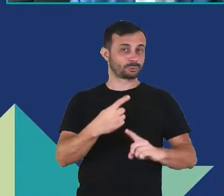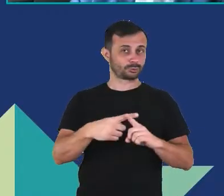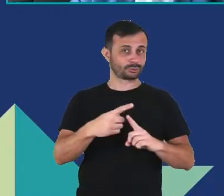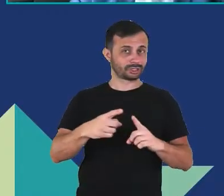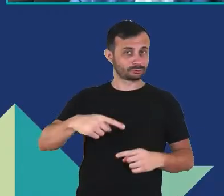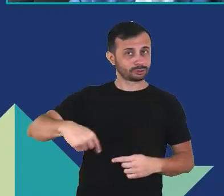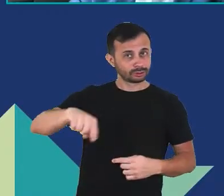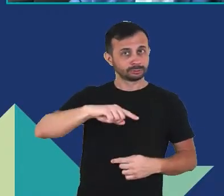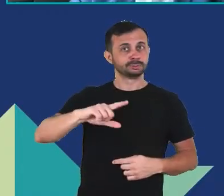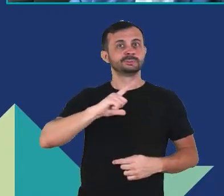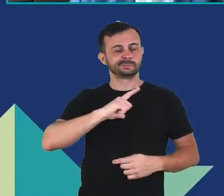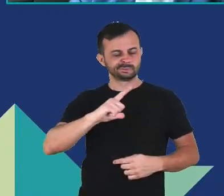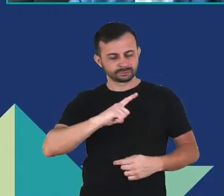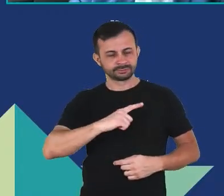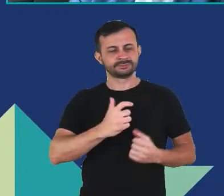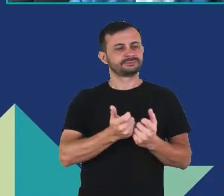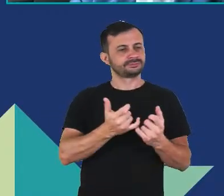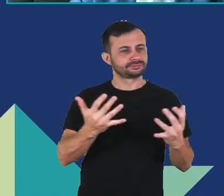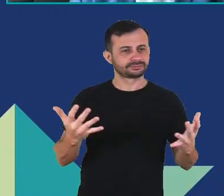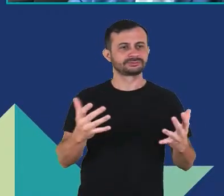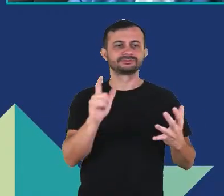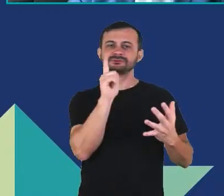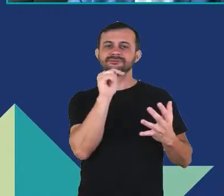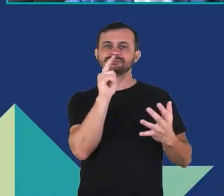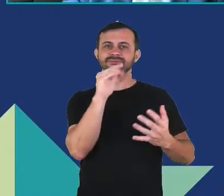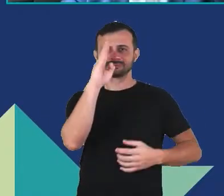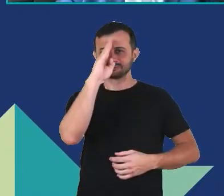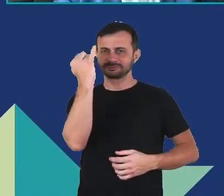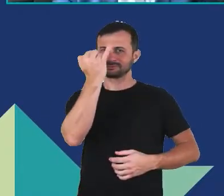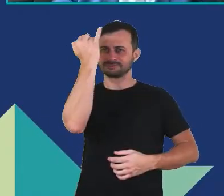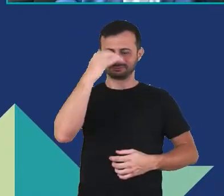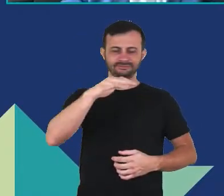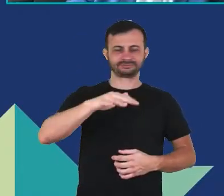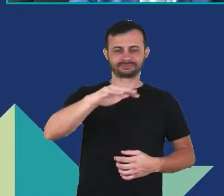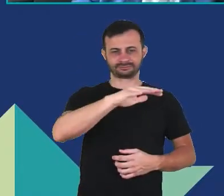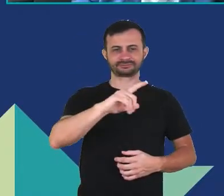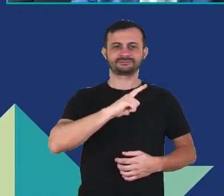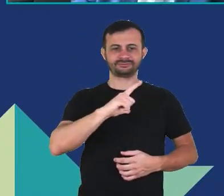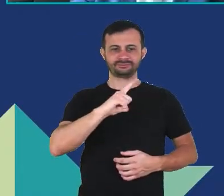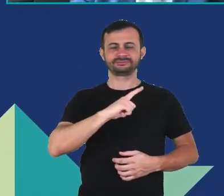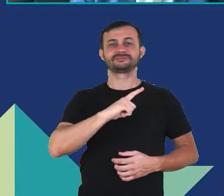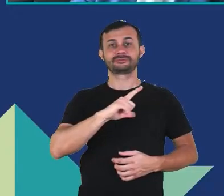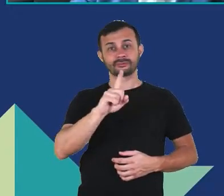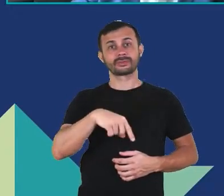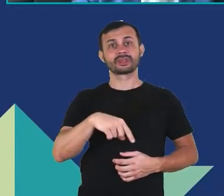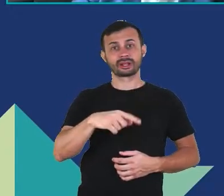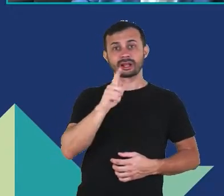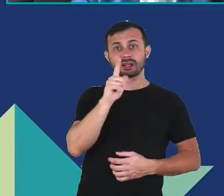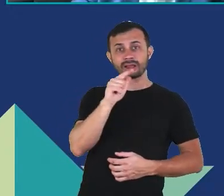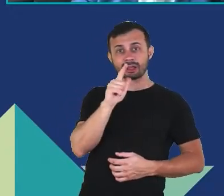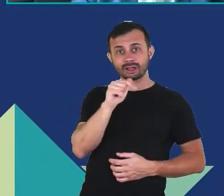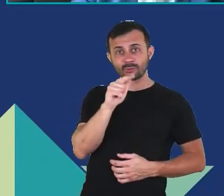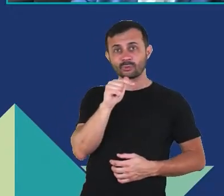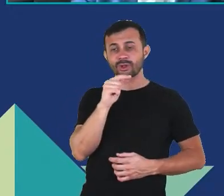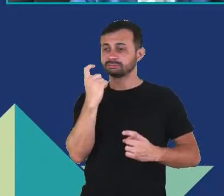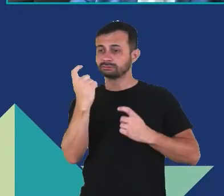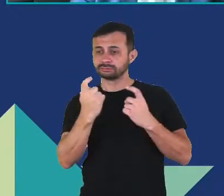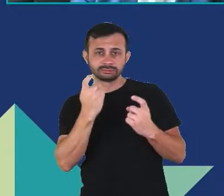water, as we say, the culprit for many of the issues we had in the past with our tailings